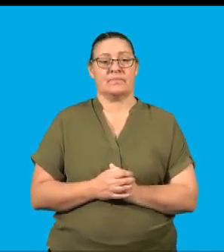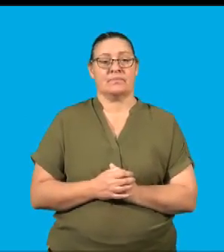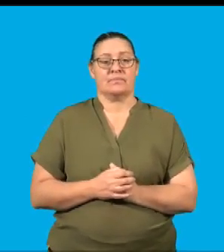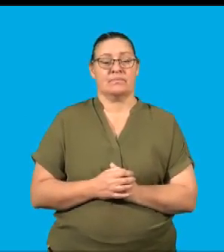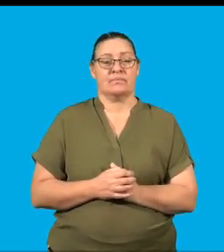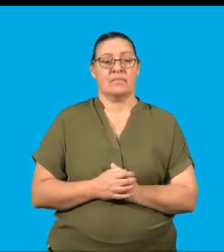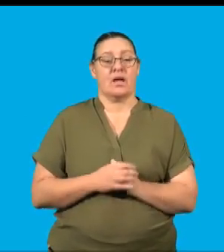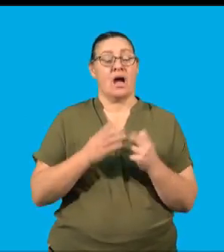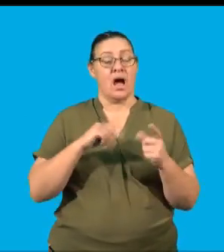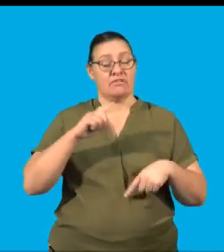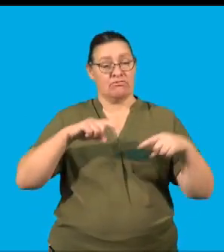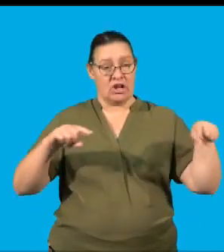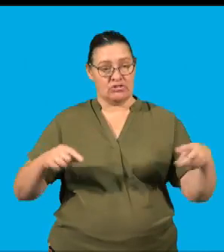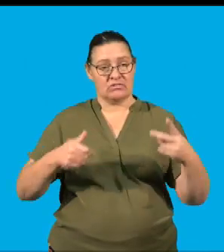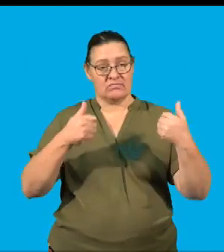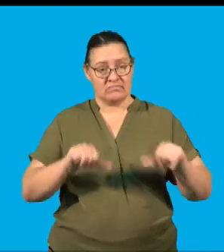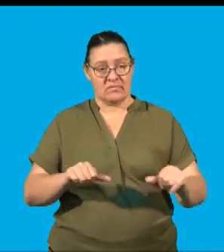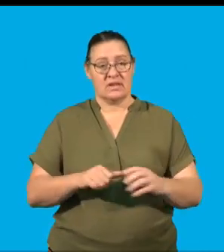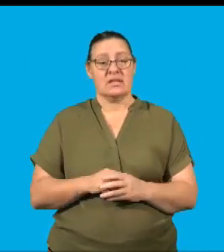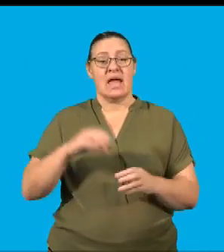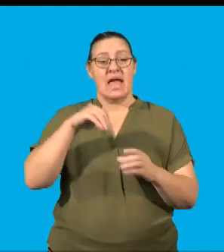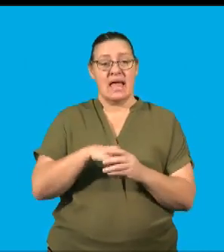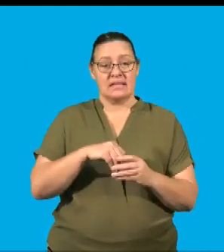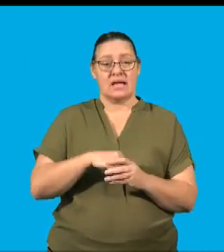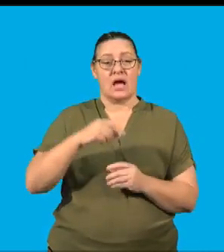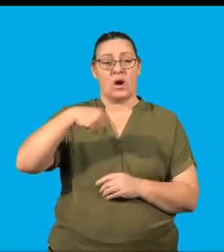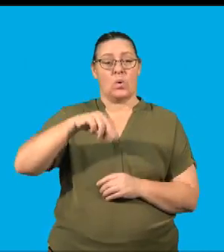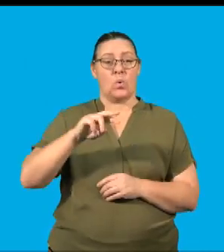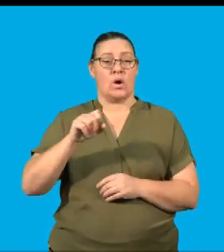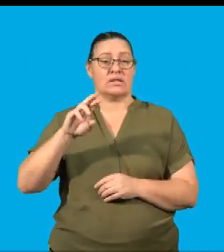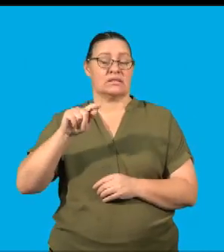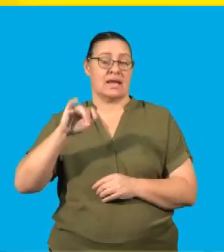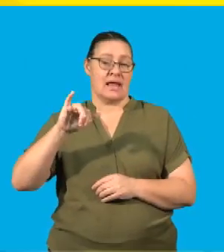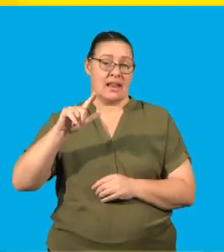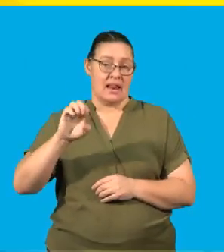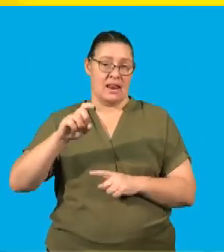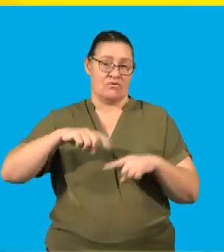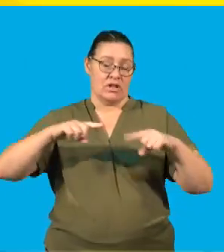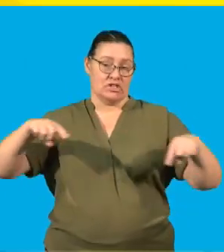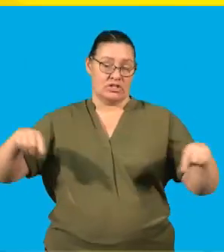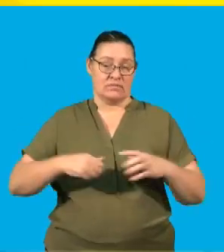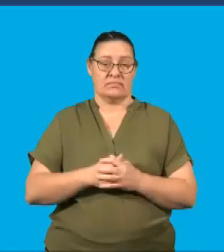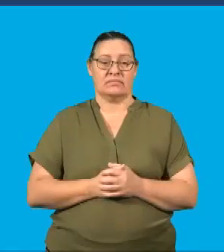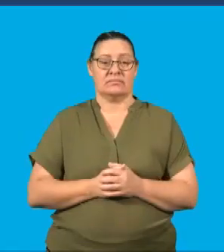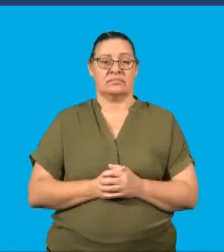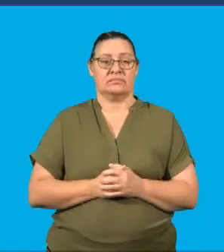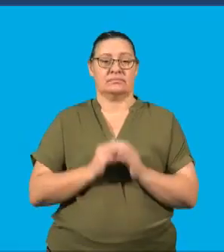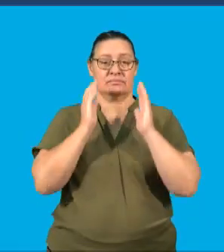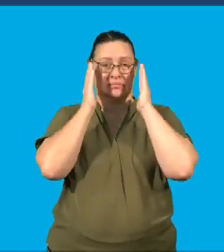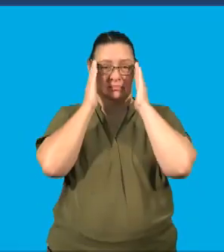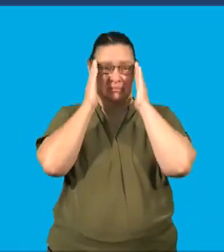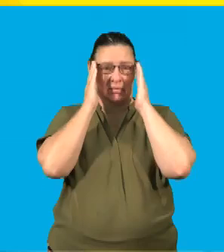After the range, the next aspect we're going to look at, it is the interquartile range. With